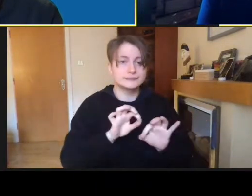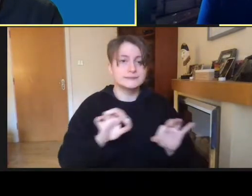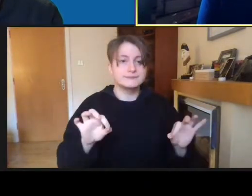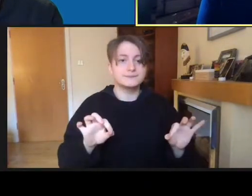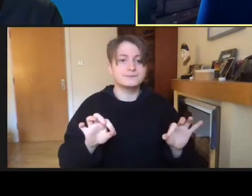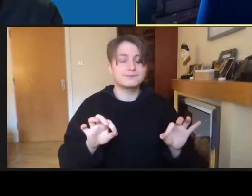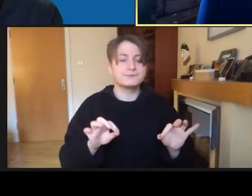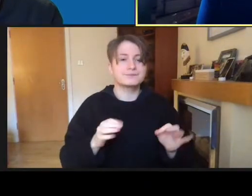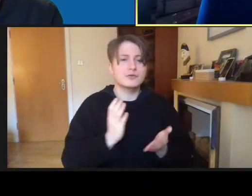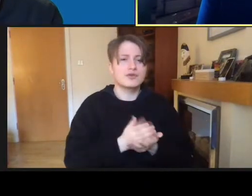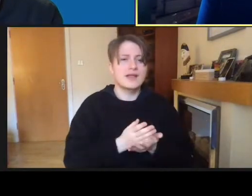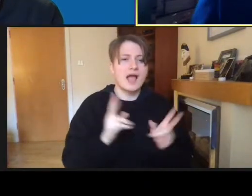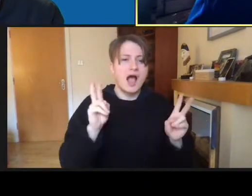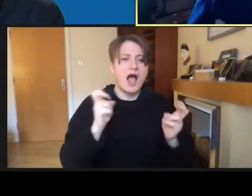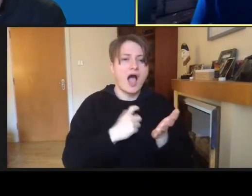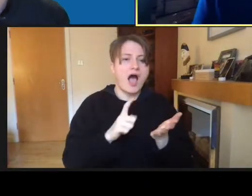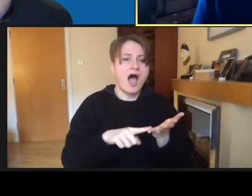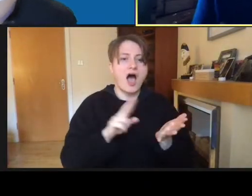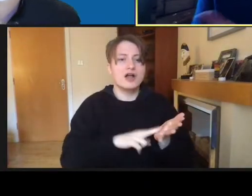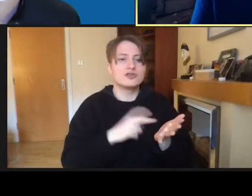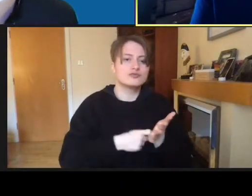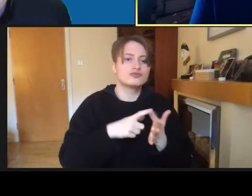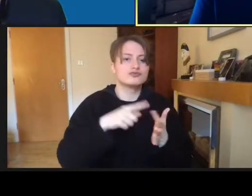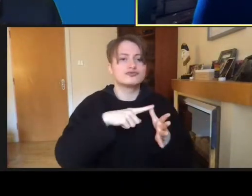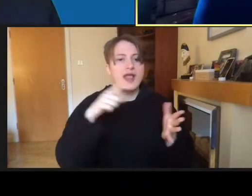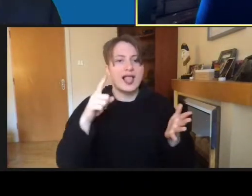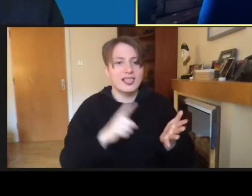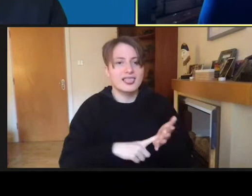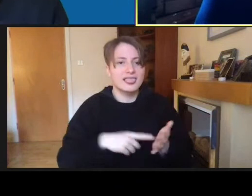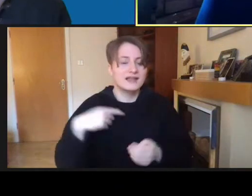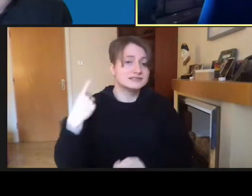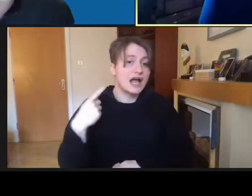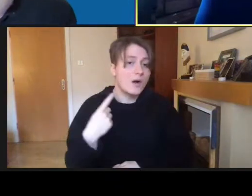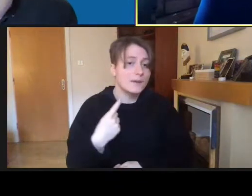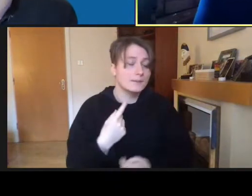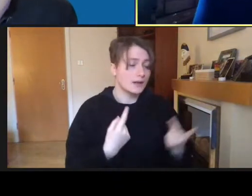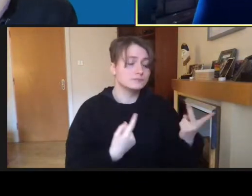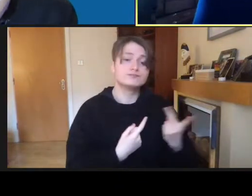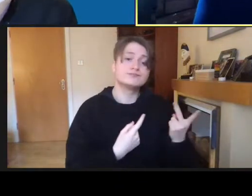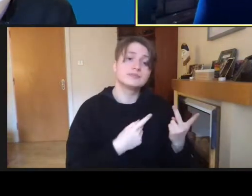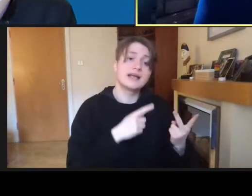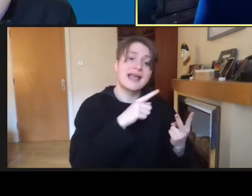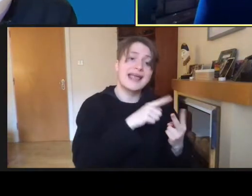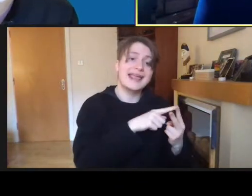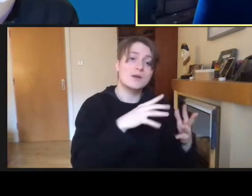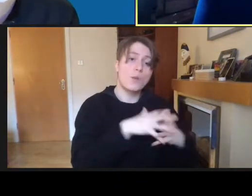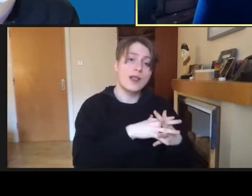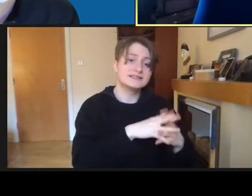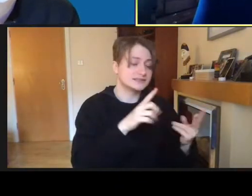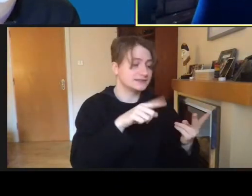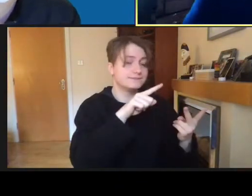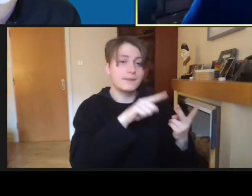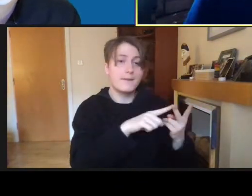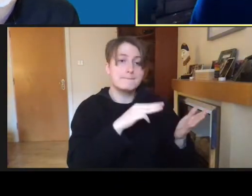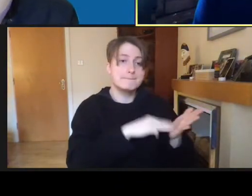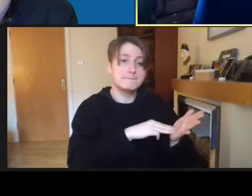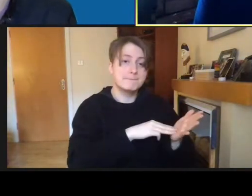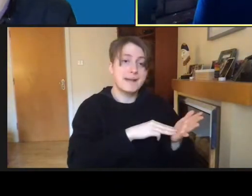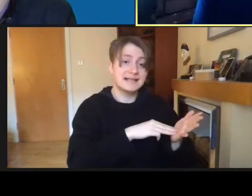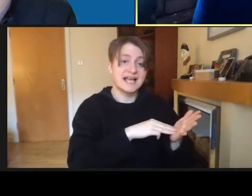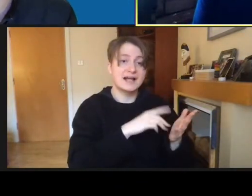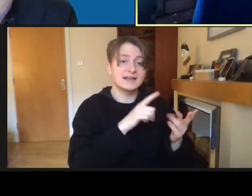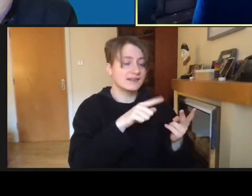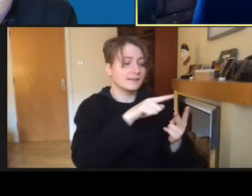It's a super effect. But I was going to say that Ian Wilson and Messiaen, although they're super